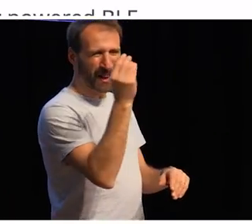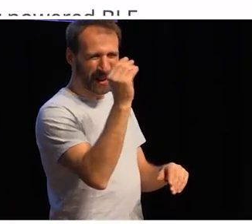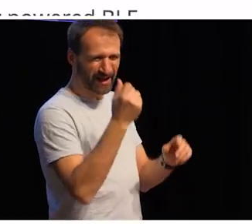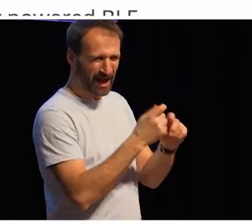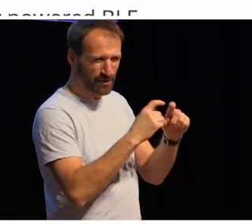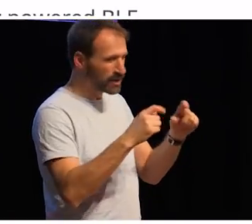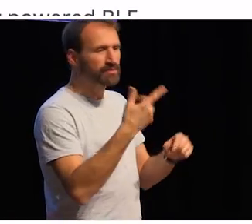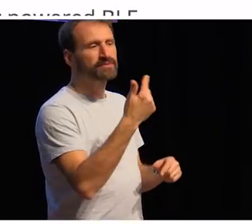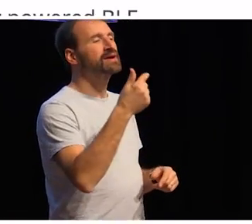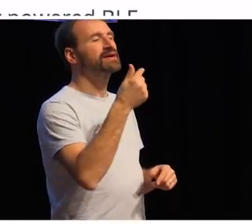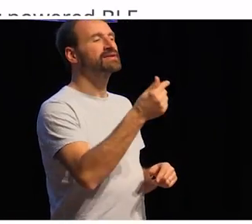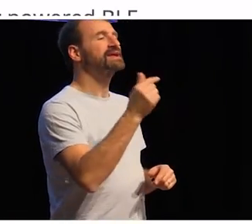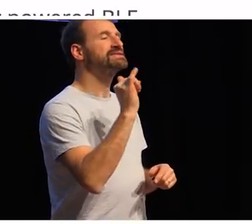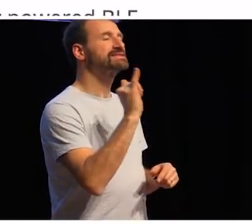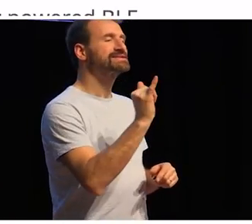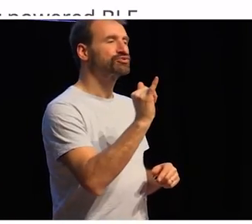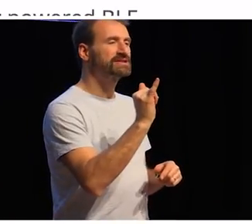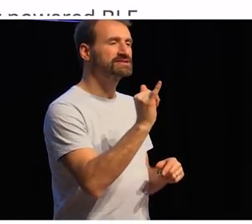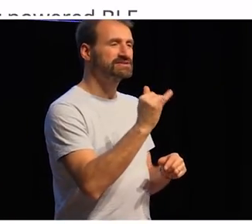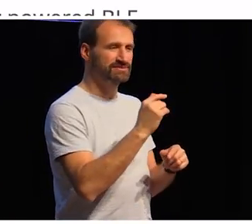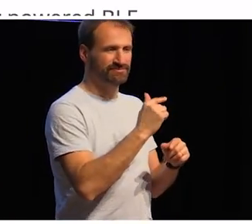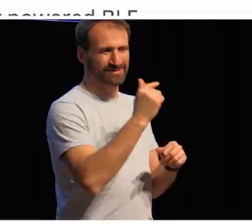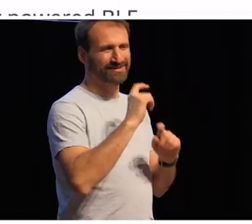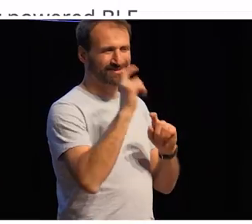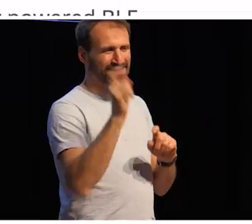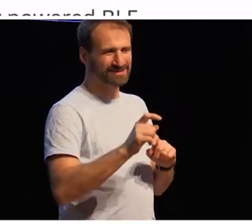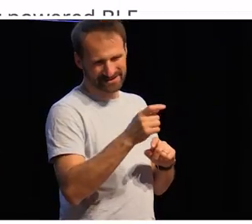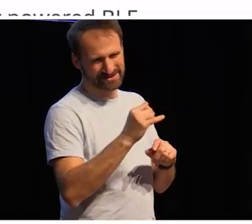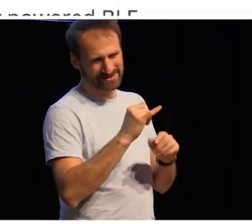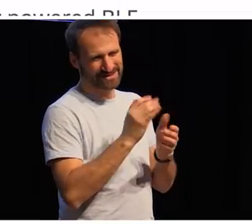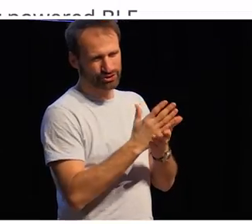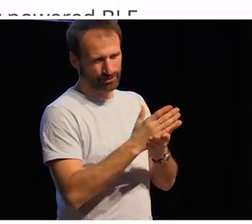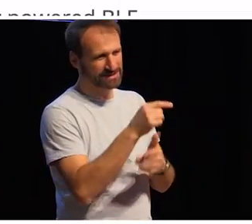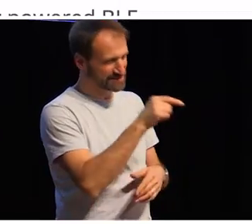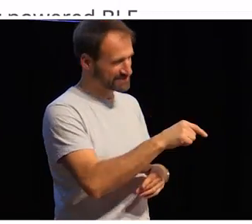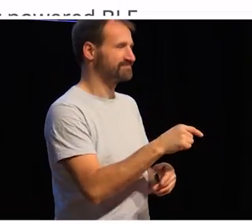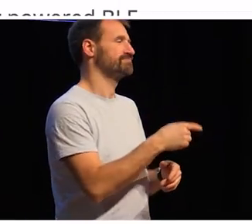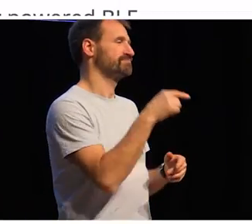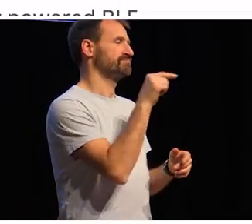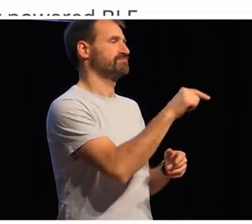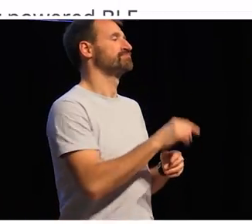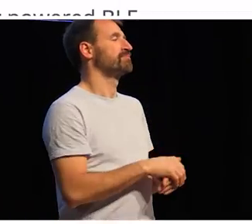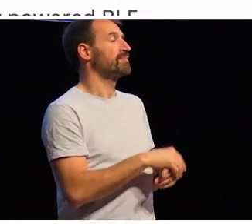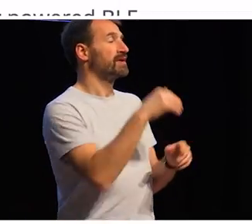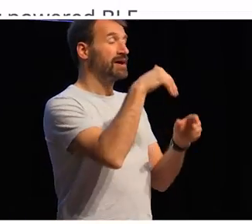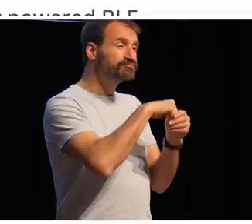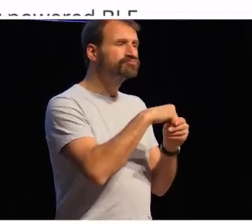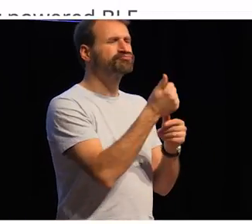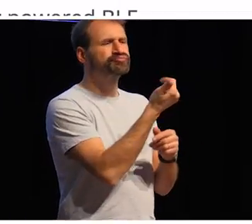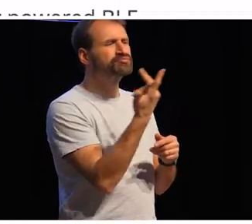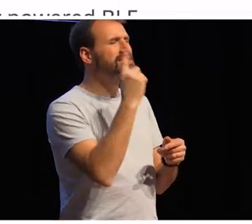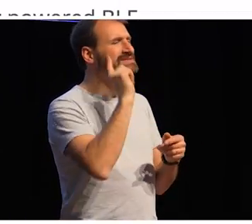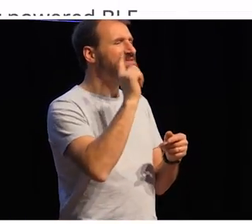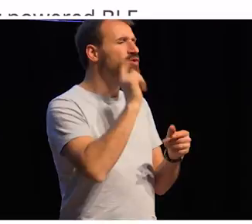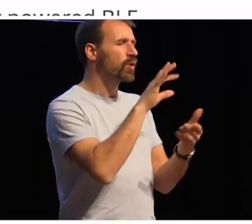a Texas Instrument TI sensor tag, and it's in a jacket right here. And it runs on a coin cell.